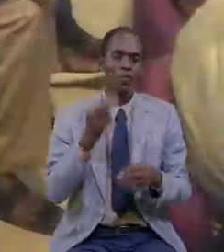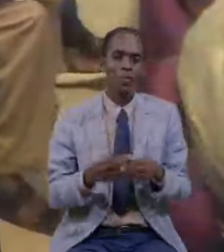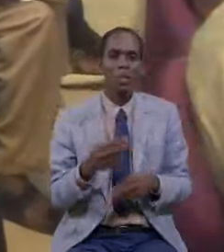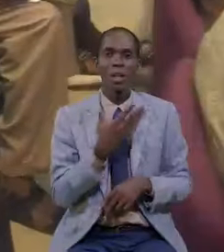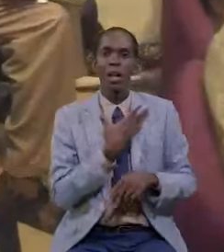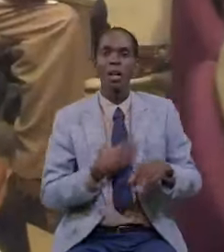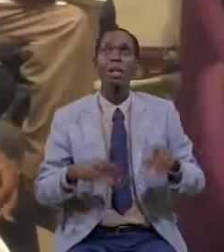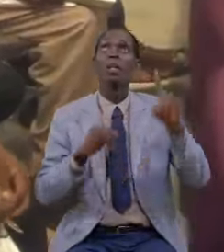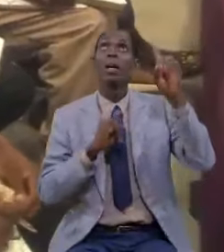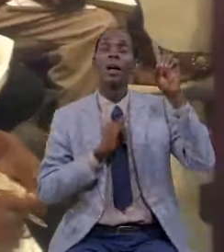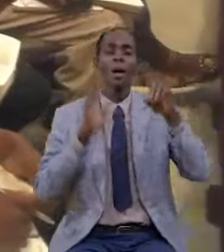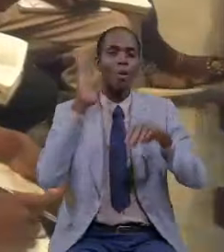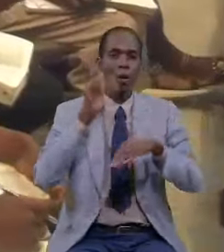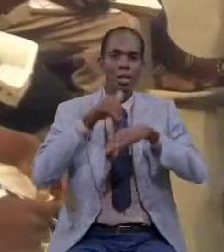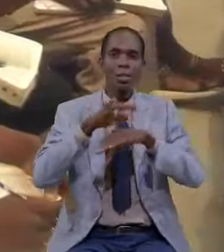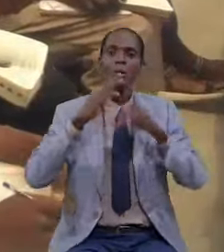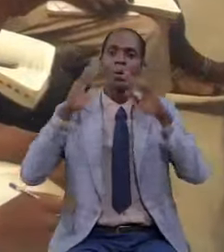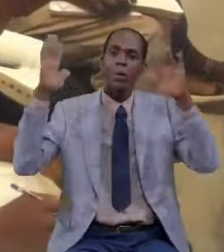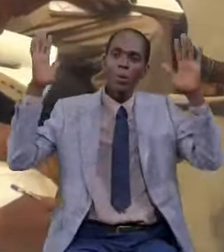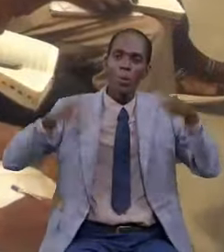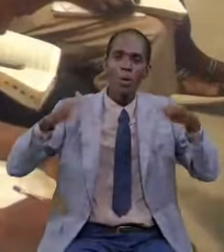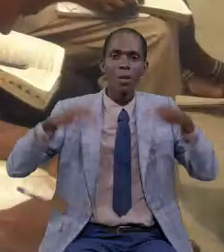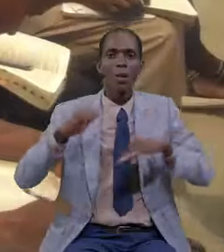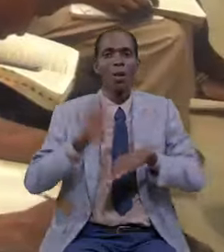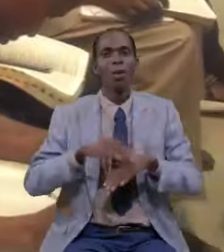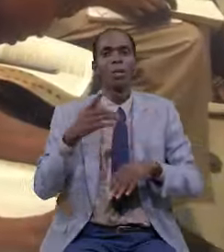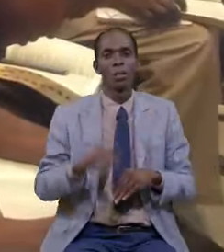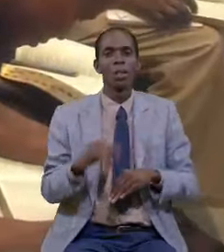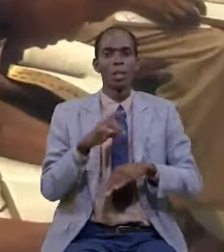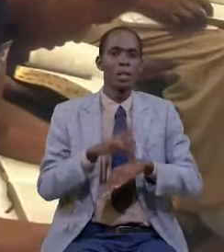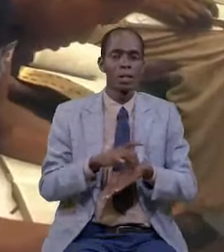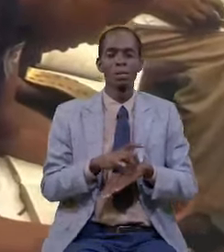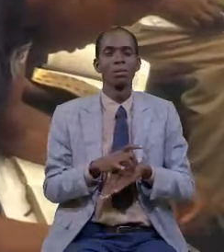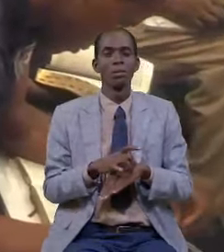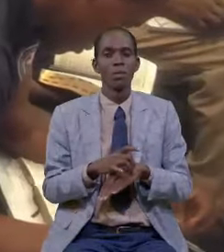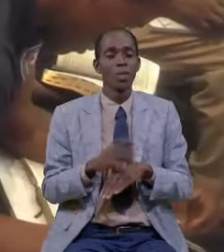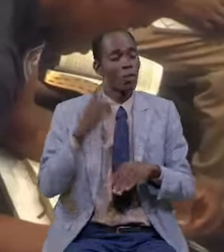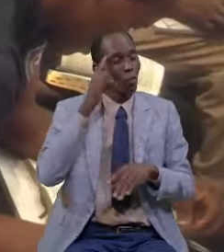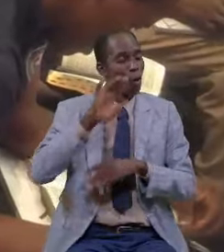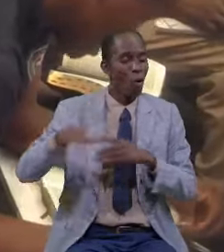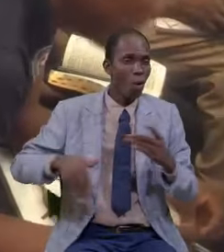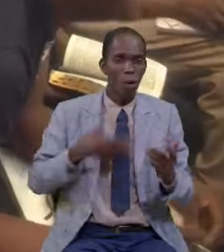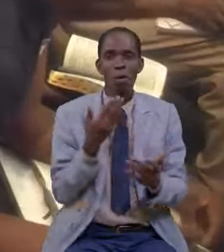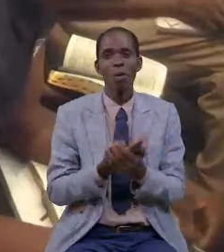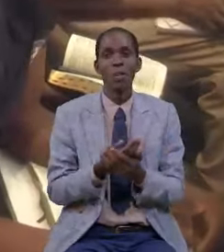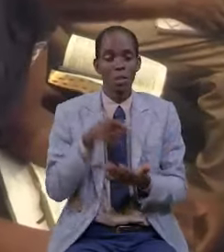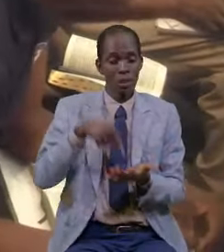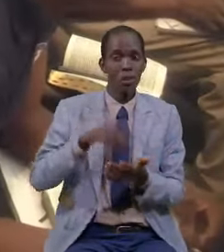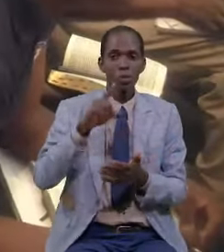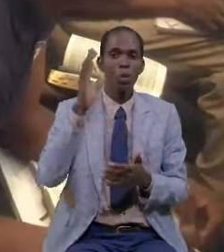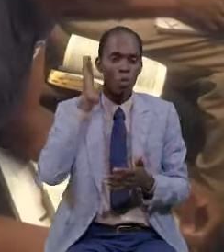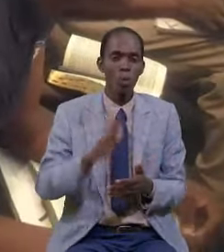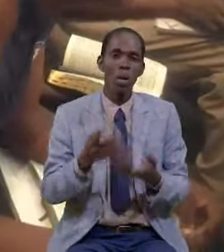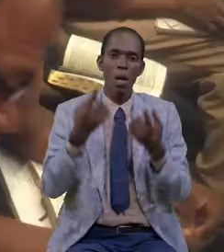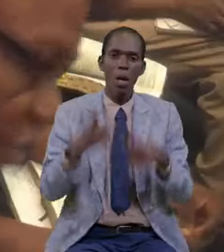send rain upon the earth. Unconditional. This one will be fulfilled.